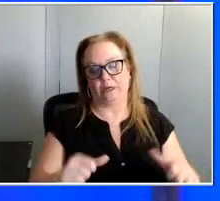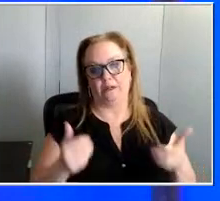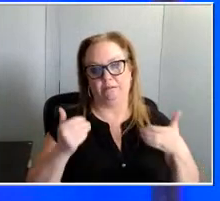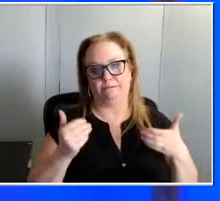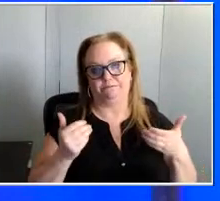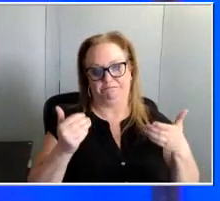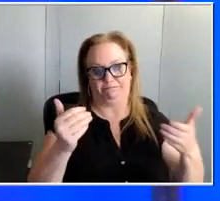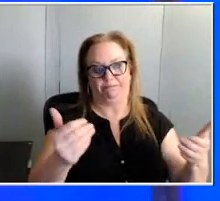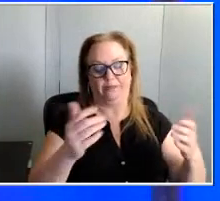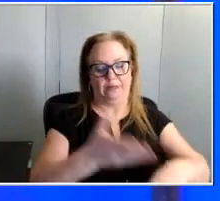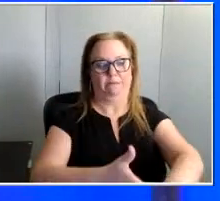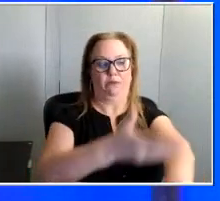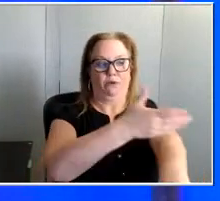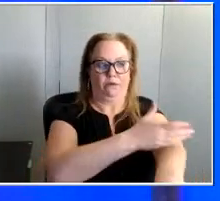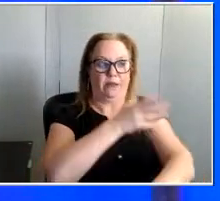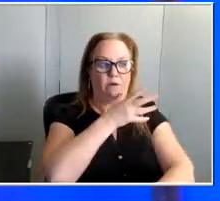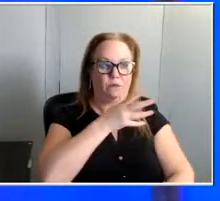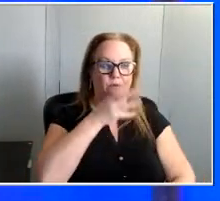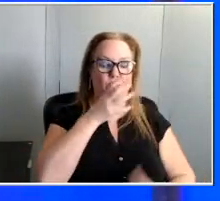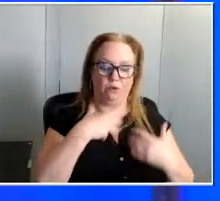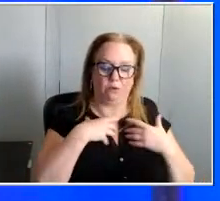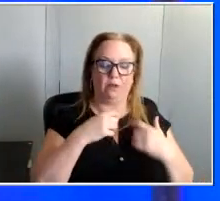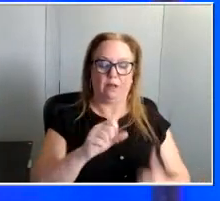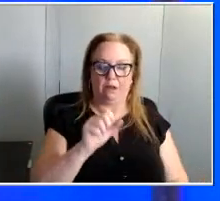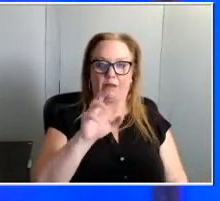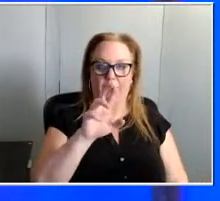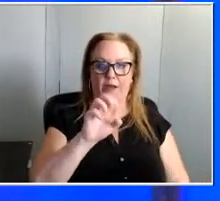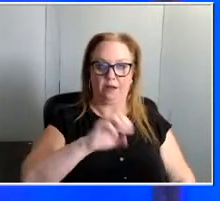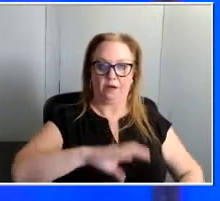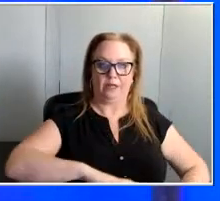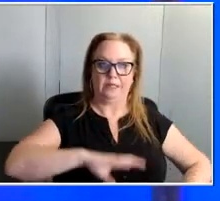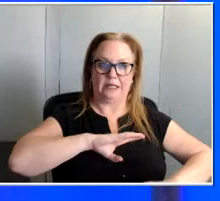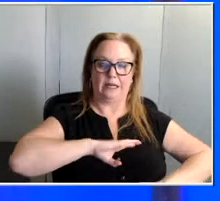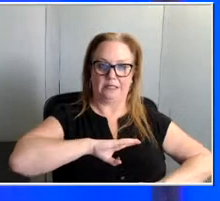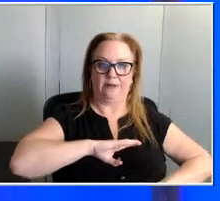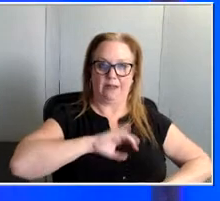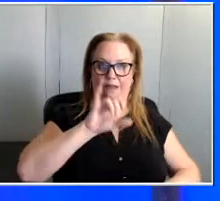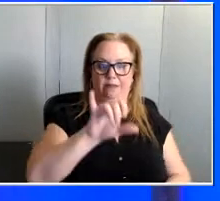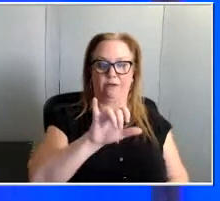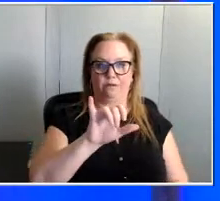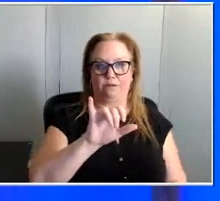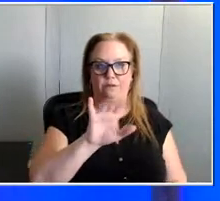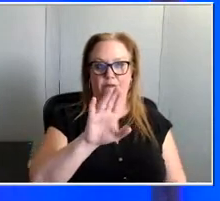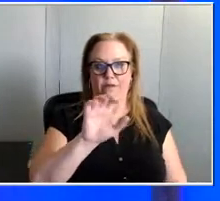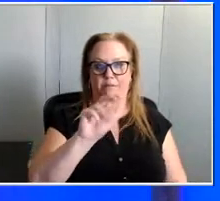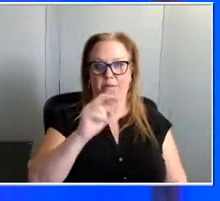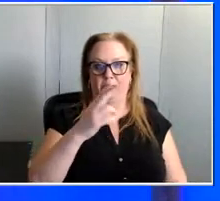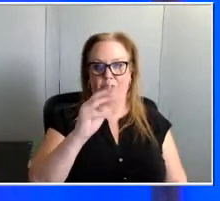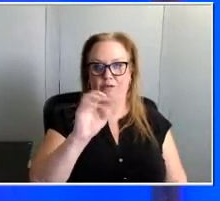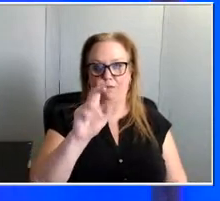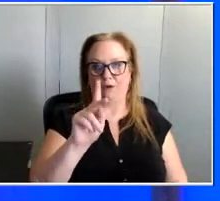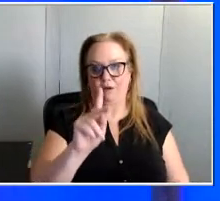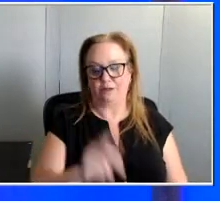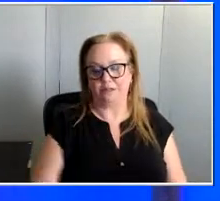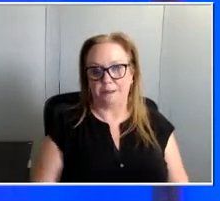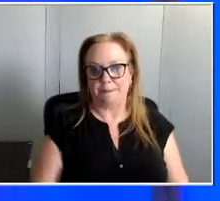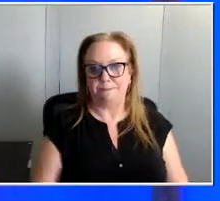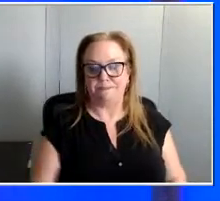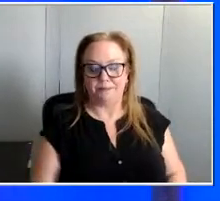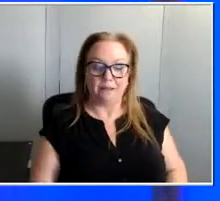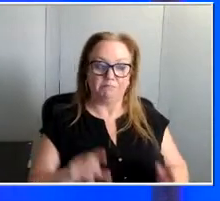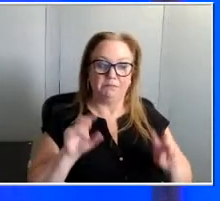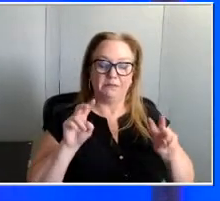in showing that rural healthcare can achieve those same quality benchmarks that we look for here at the academic medical center. And so